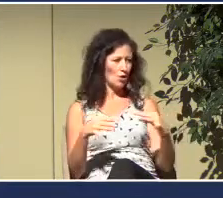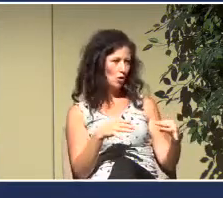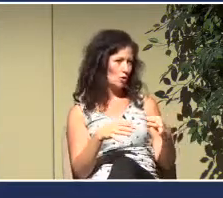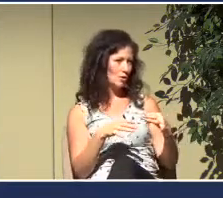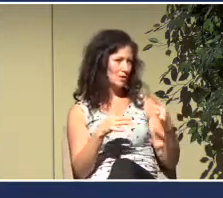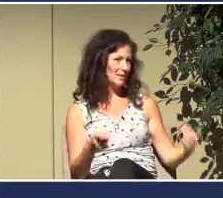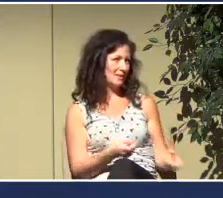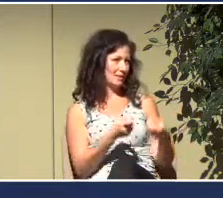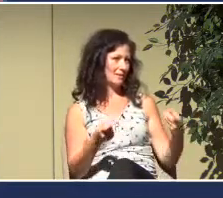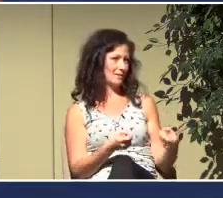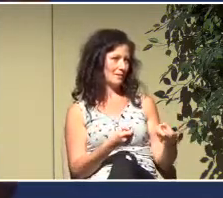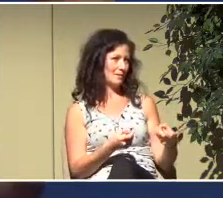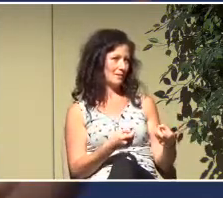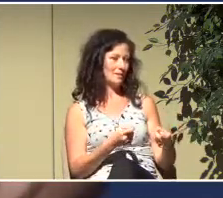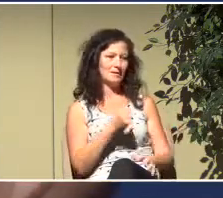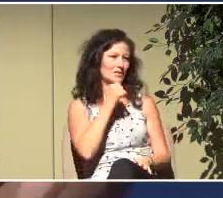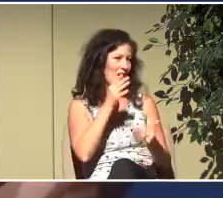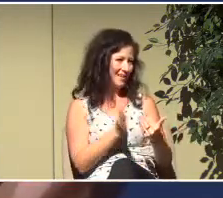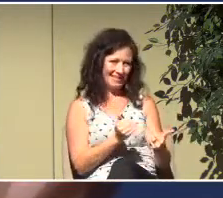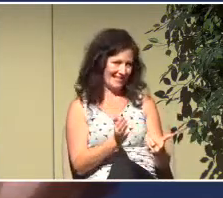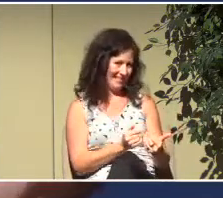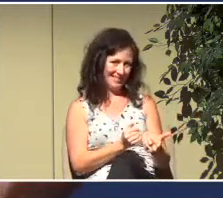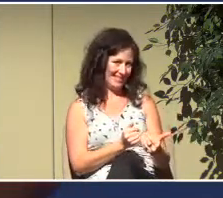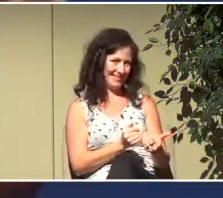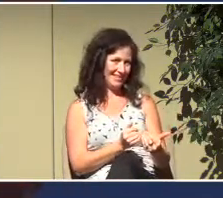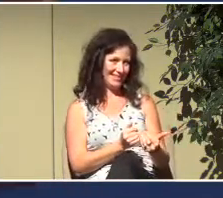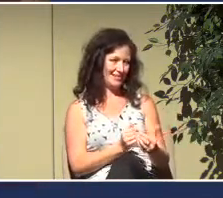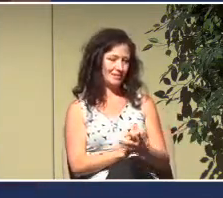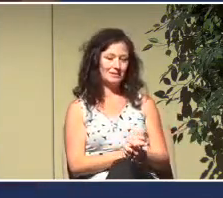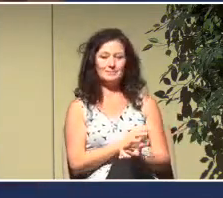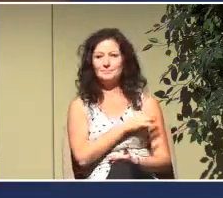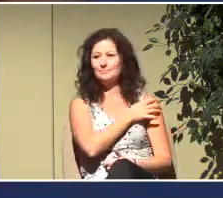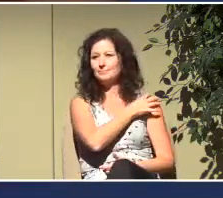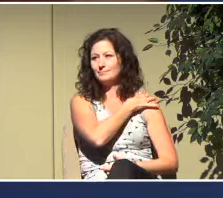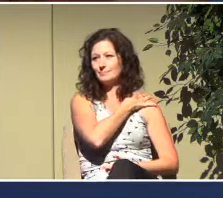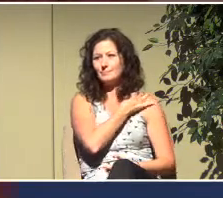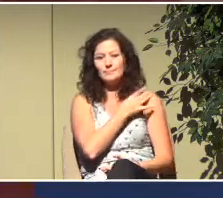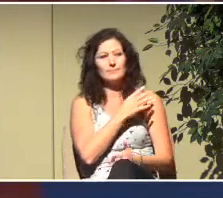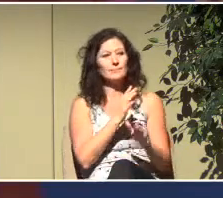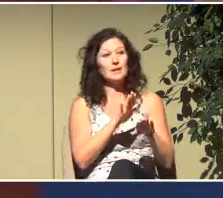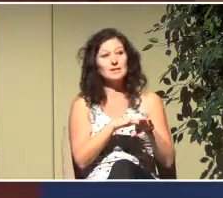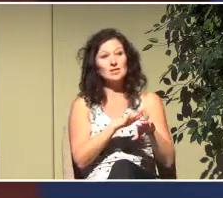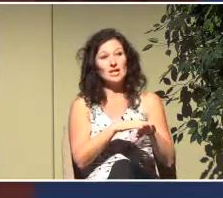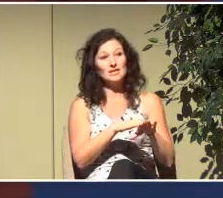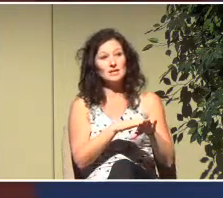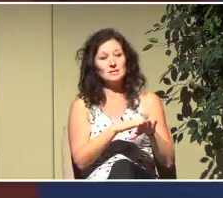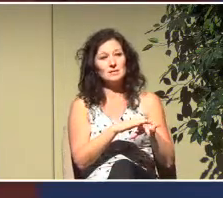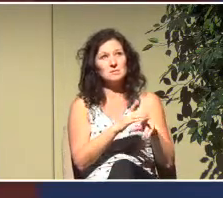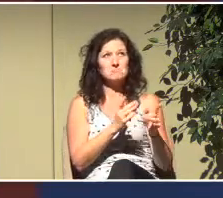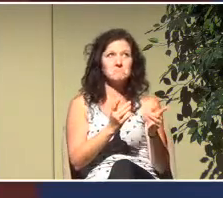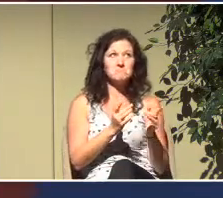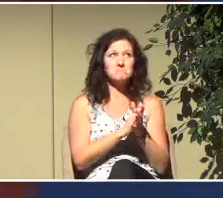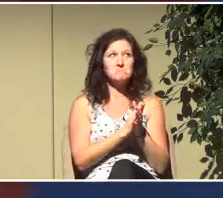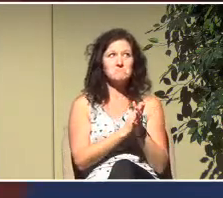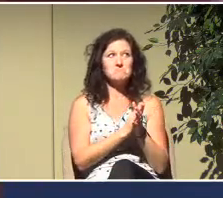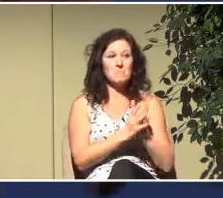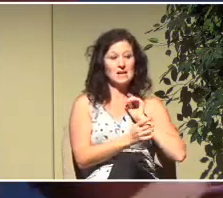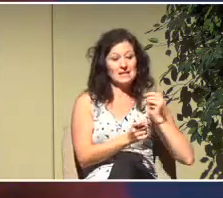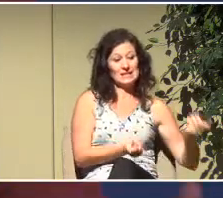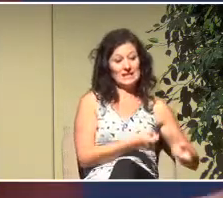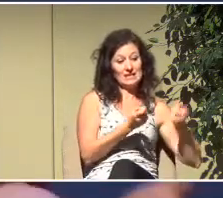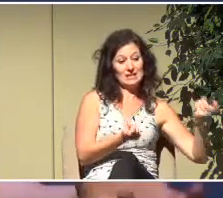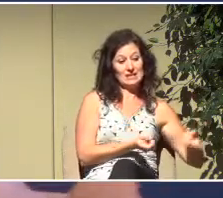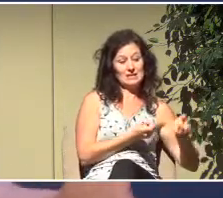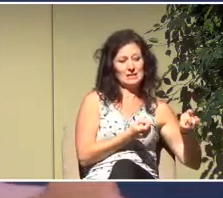and done thing, and there are other ways you can look at it too. The idea here is that you go from, okay, I shouldn't do bad things, to getting